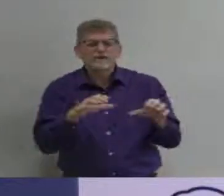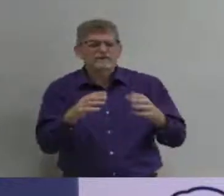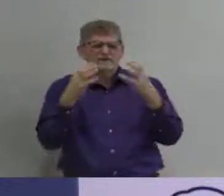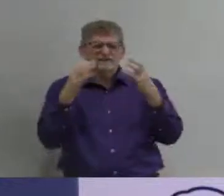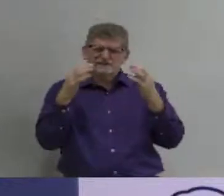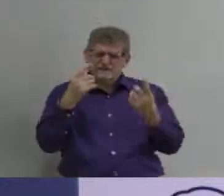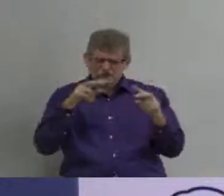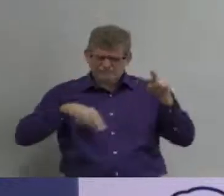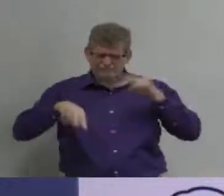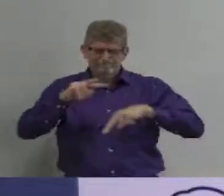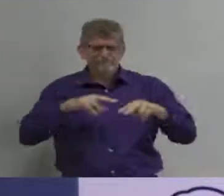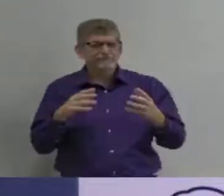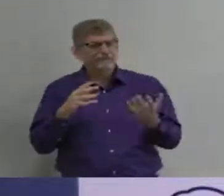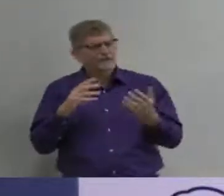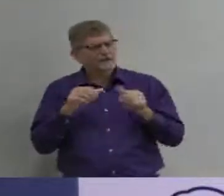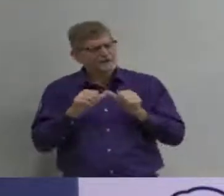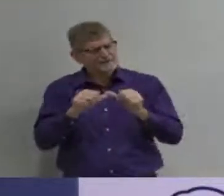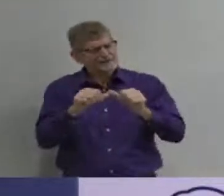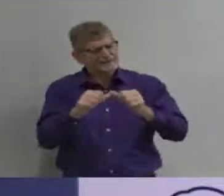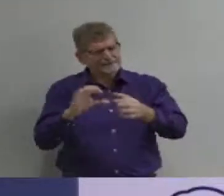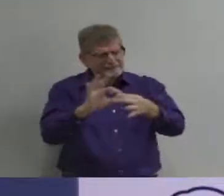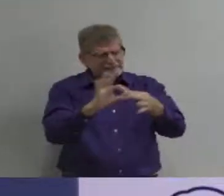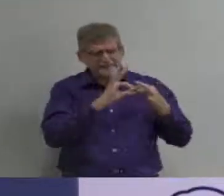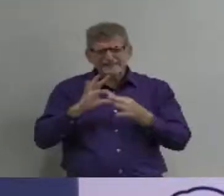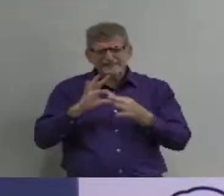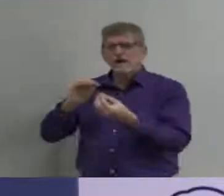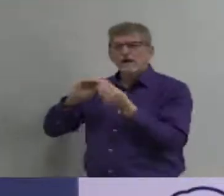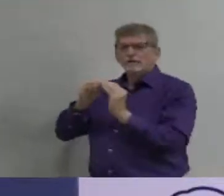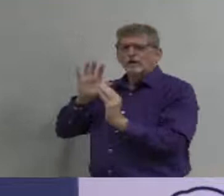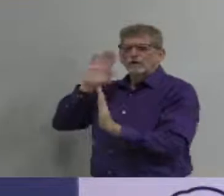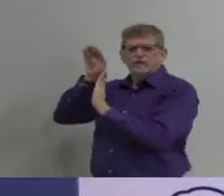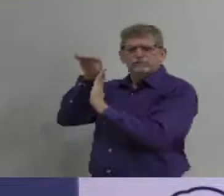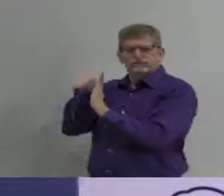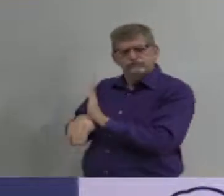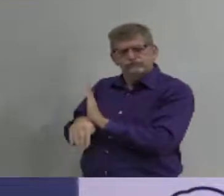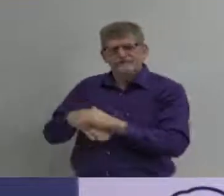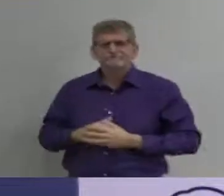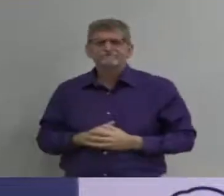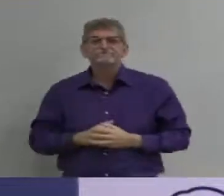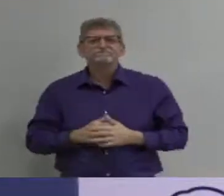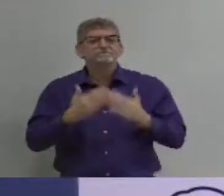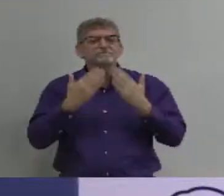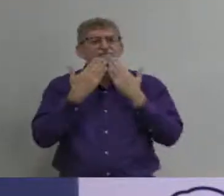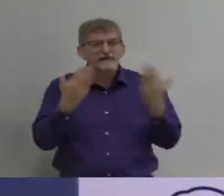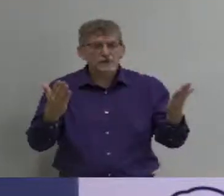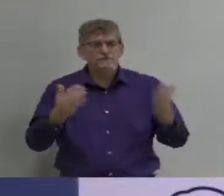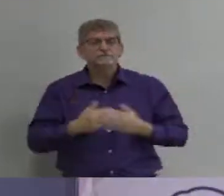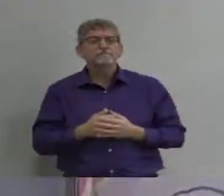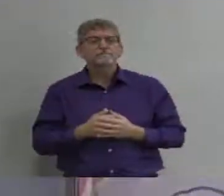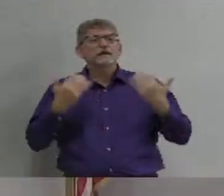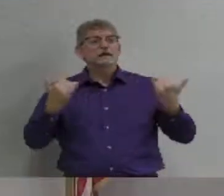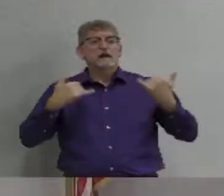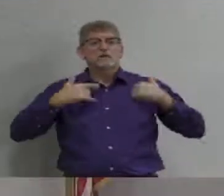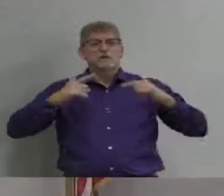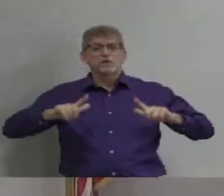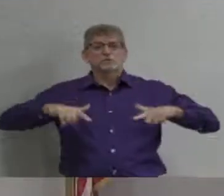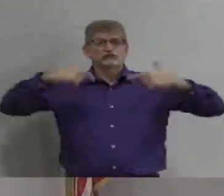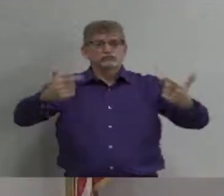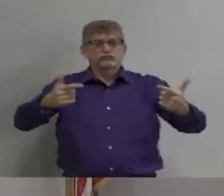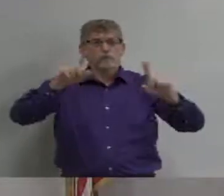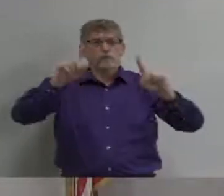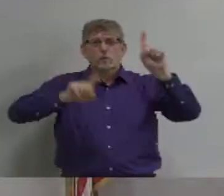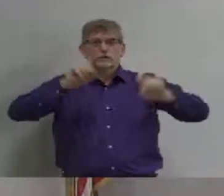direction. Thank you. I'll now take questions from the media and from our social media audience. Thank you.